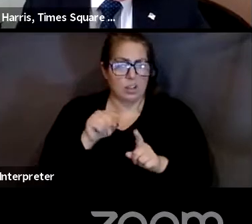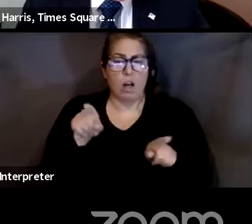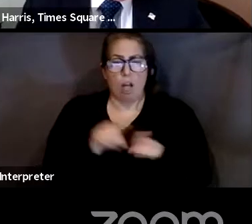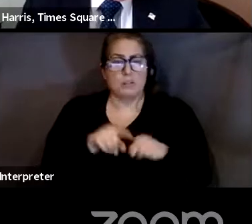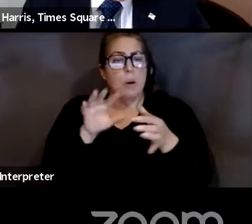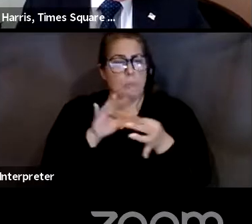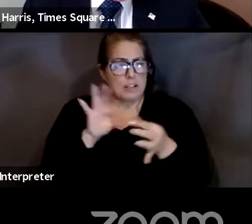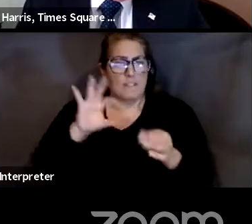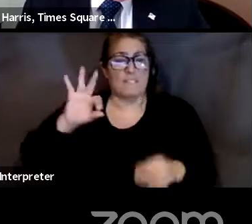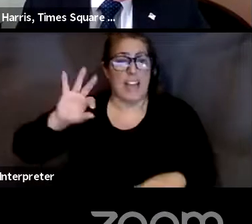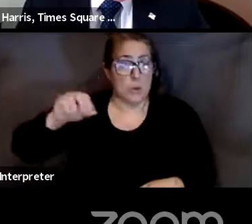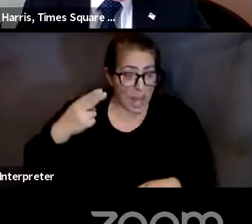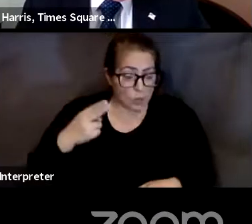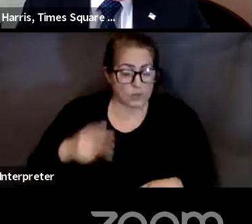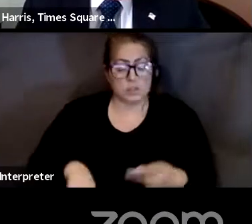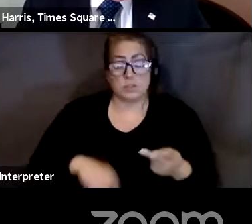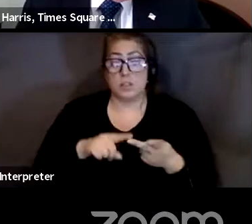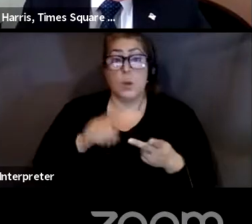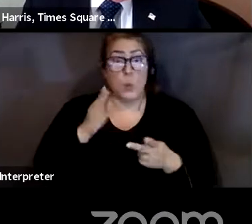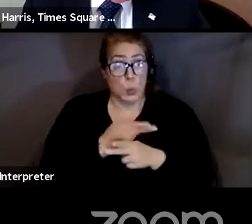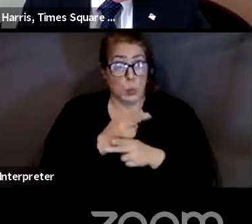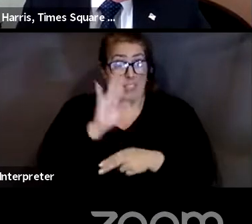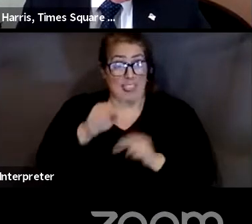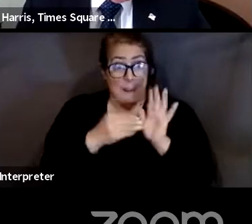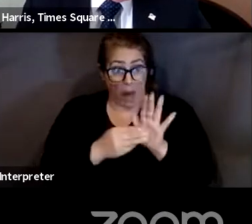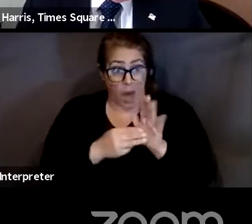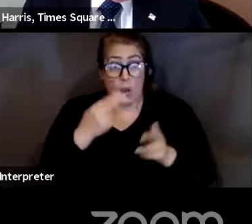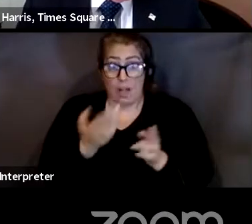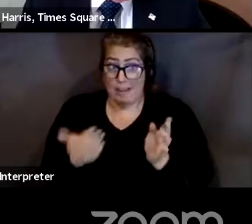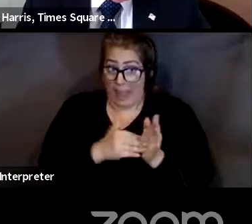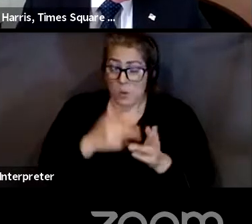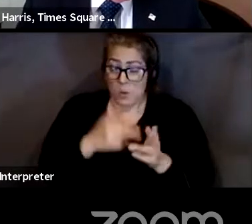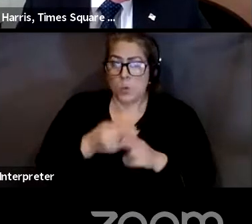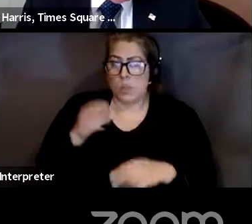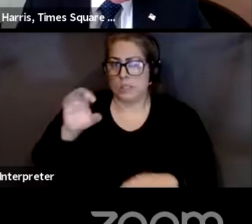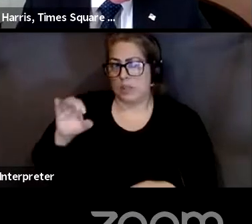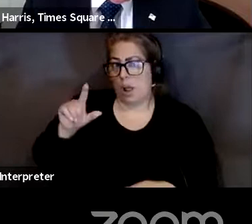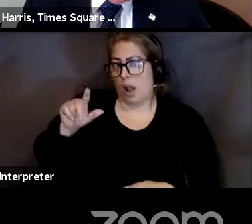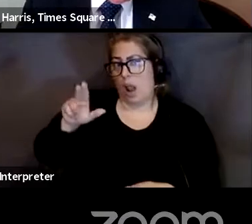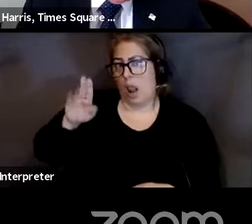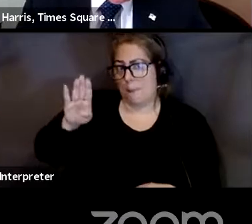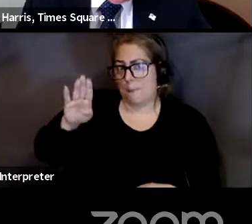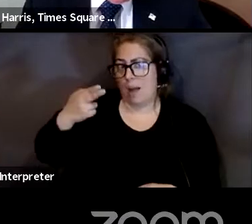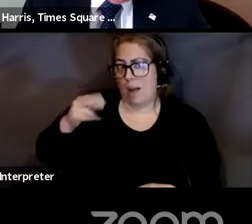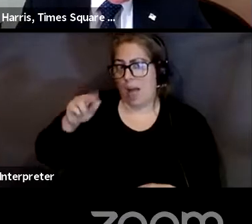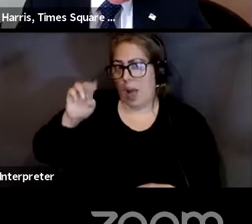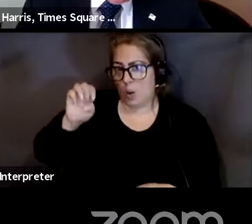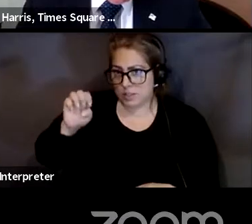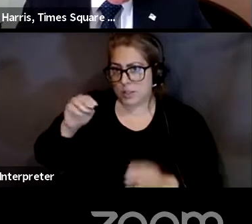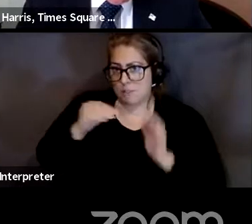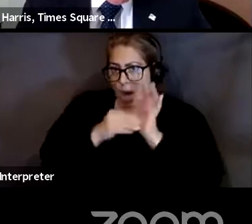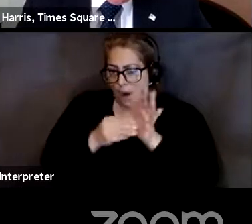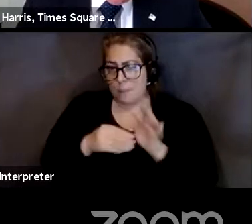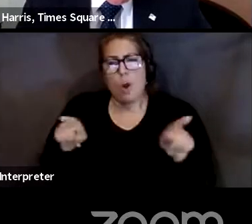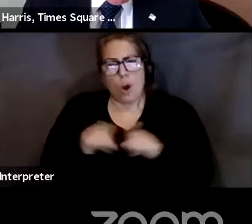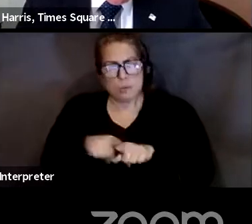of the clubhouse model. He's saying all these things. He is also a little bit of a man of mystery. The